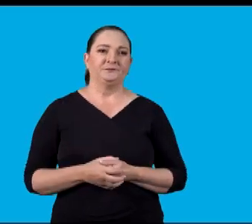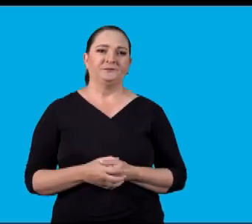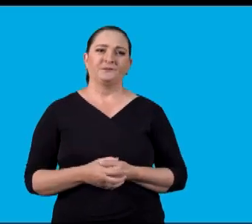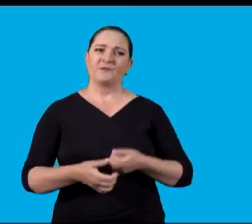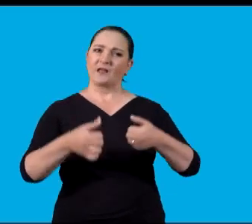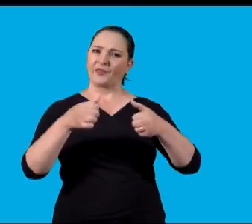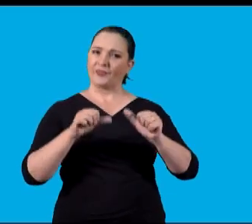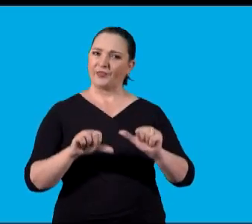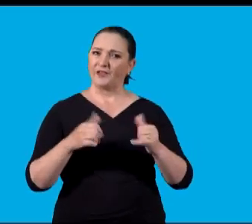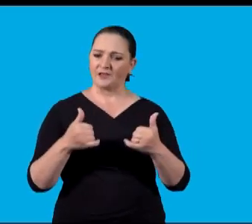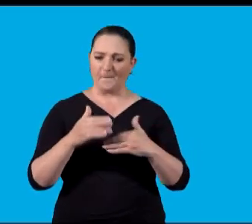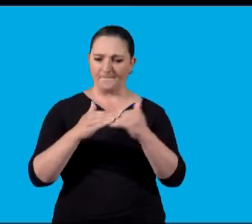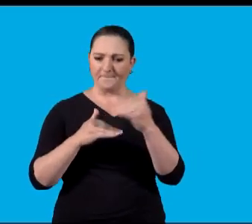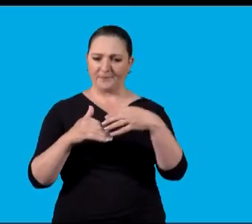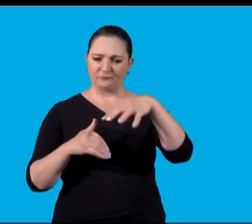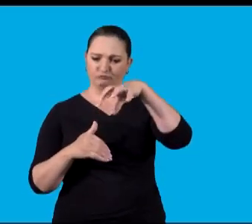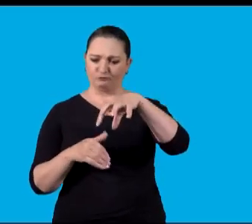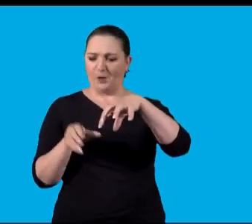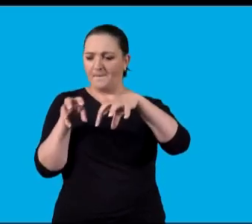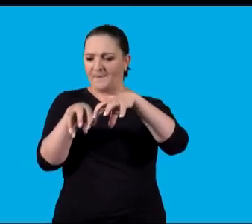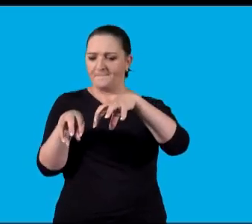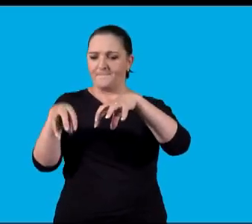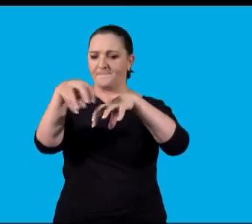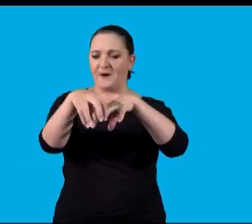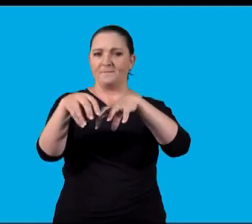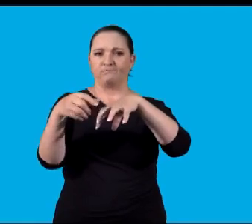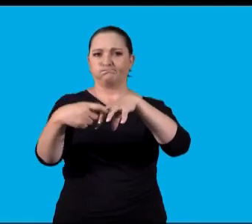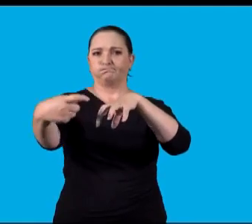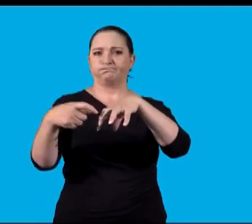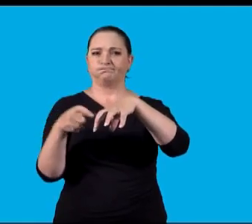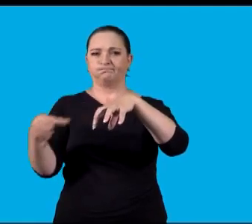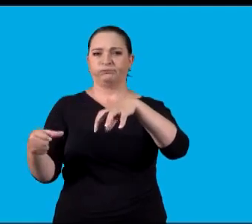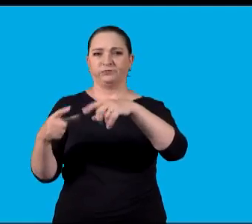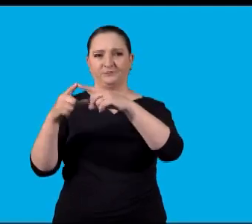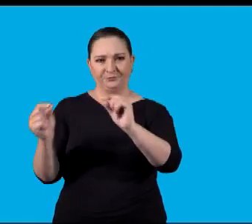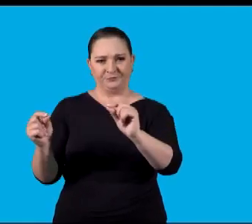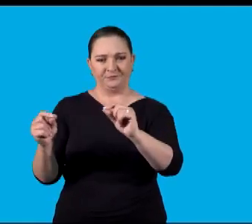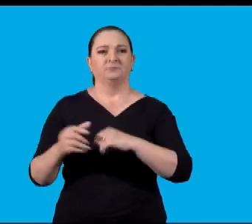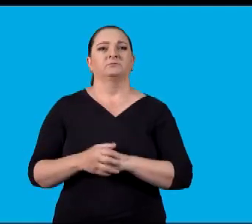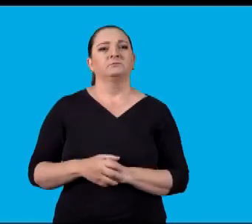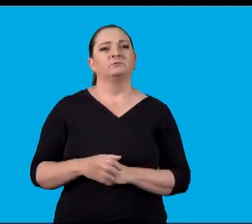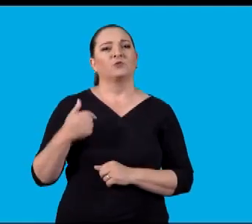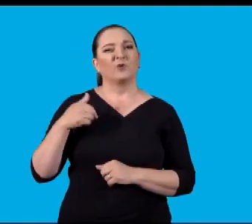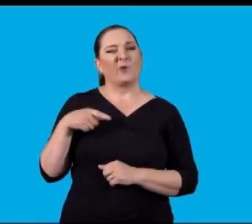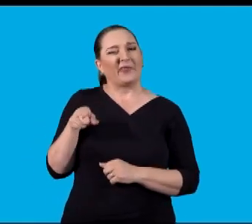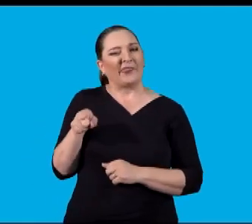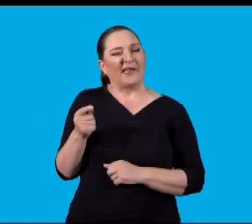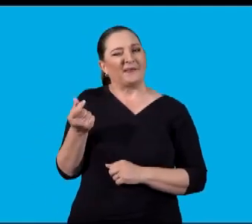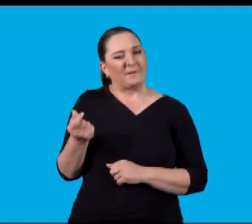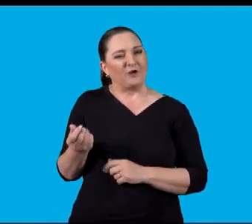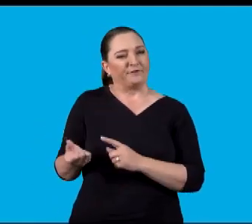one, extensions to the buildings were completed. That is my bank here now. We want to find that